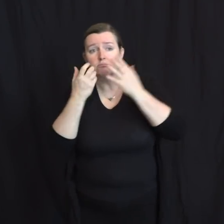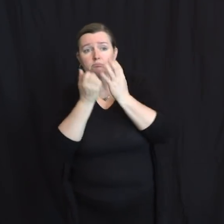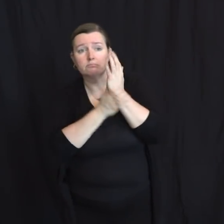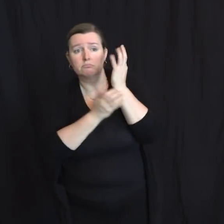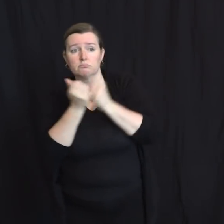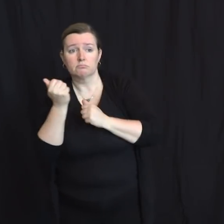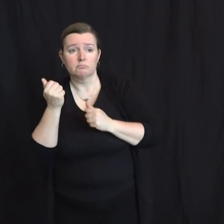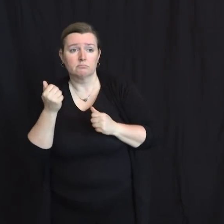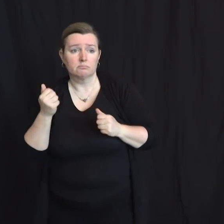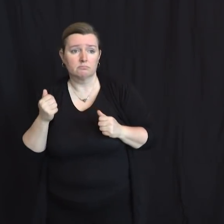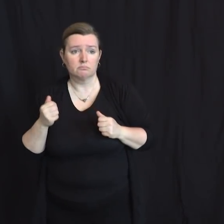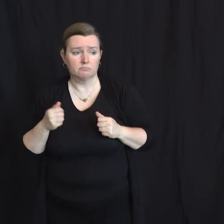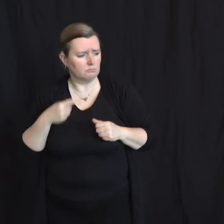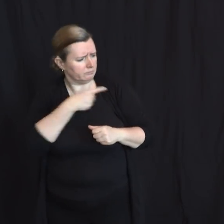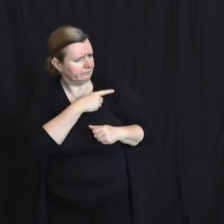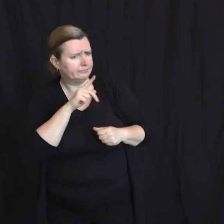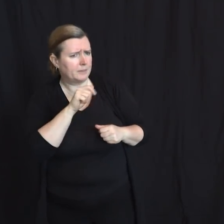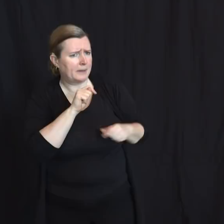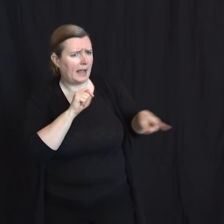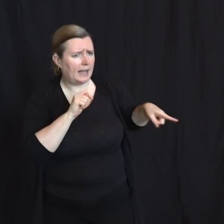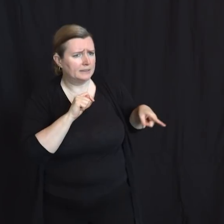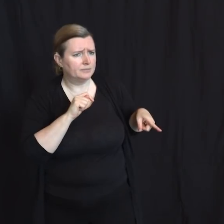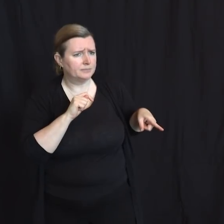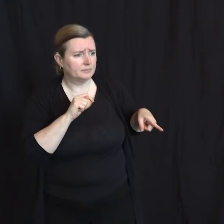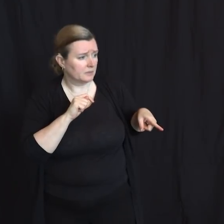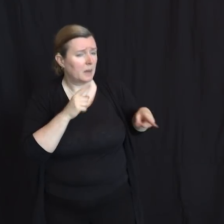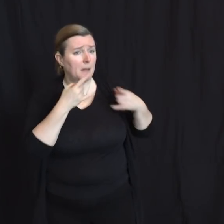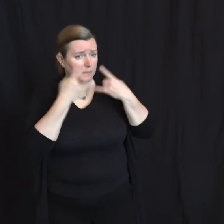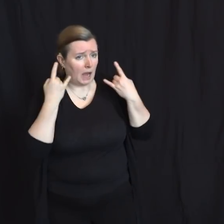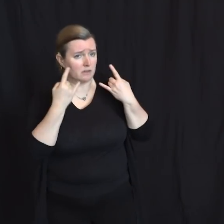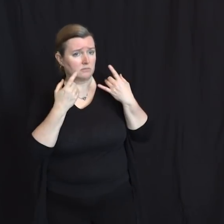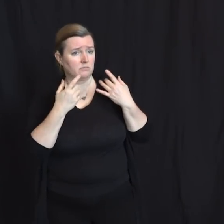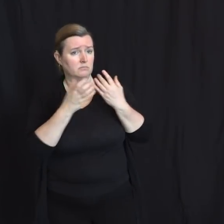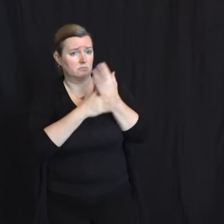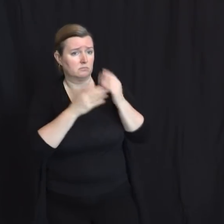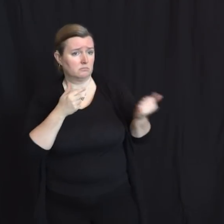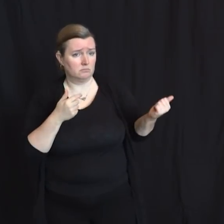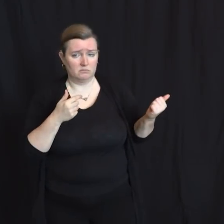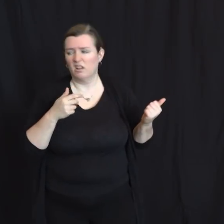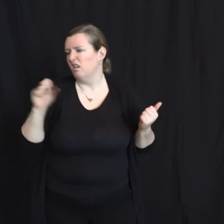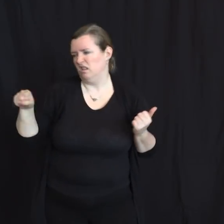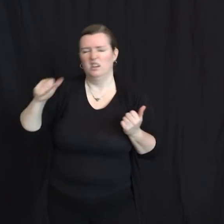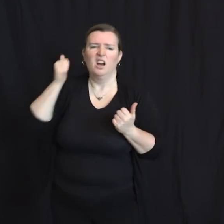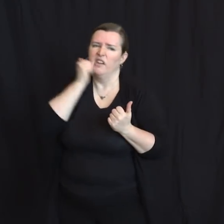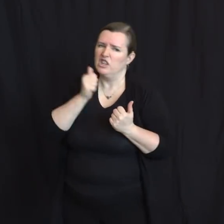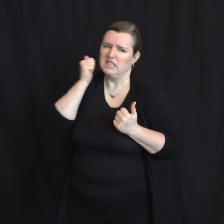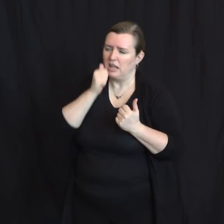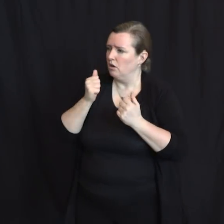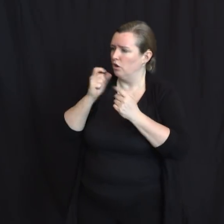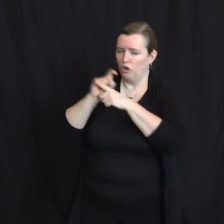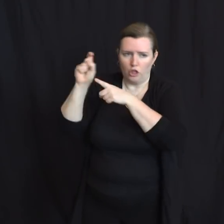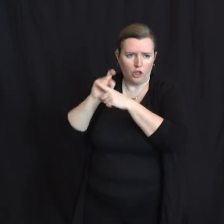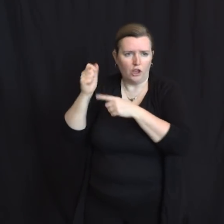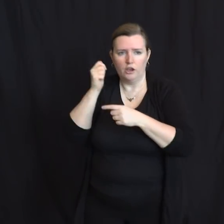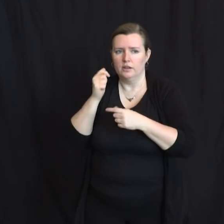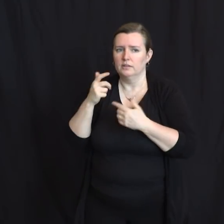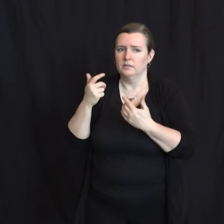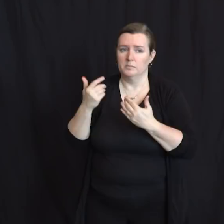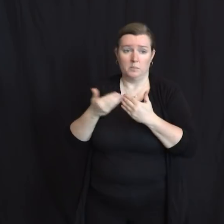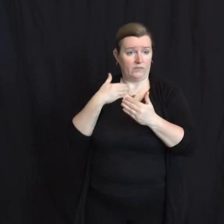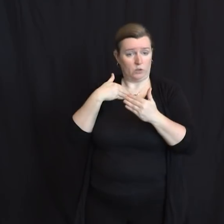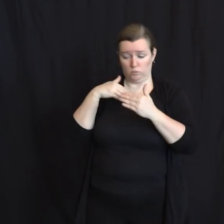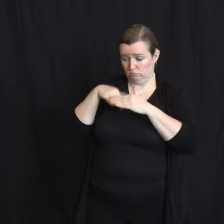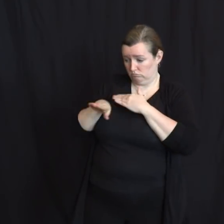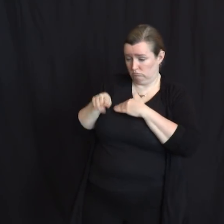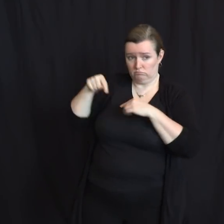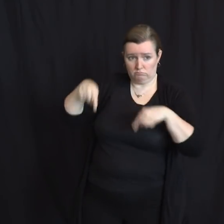you want to add on particularly on the PPE front? It really is almost an hourly conversation. 5 minutes before I walked in, I was on with Commissioner